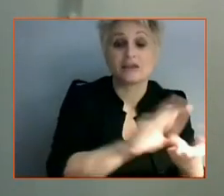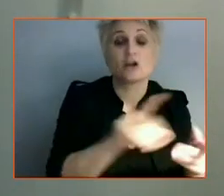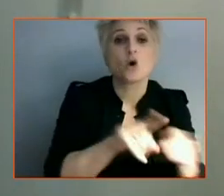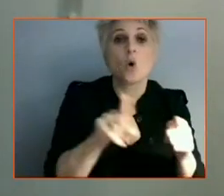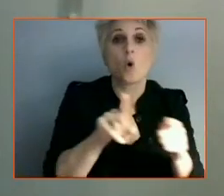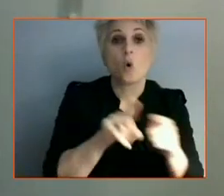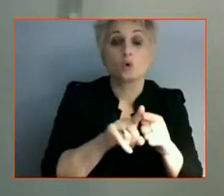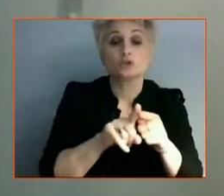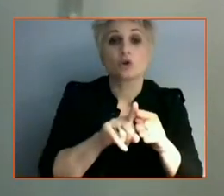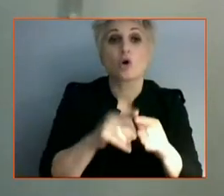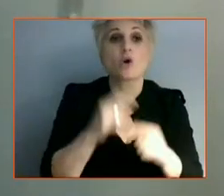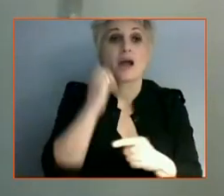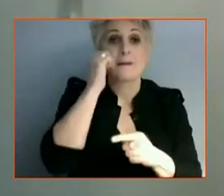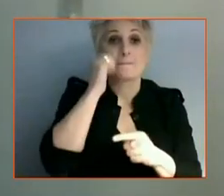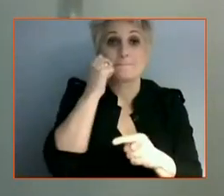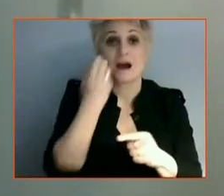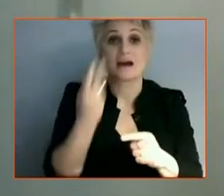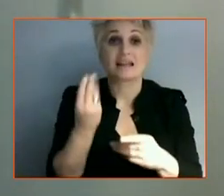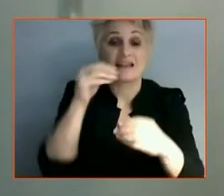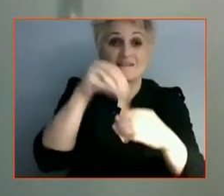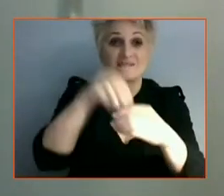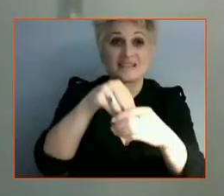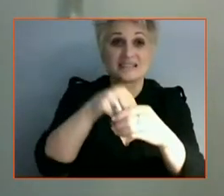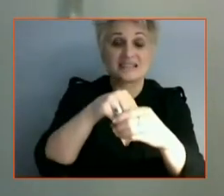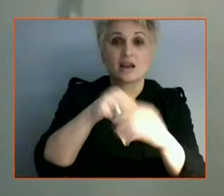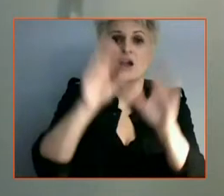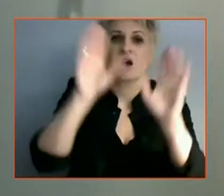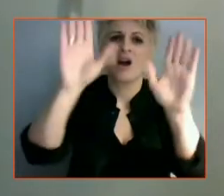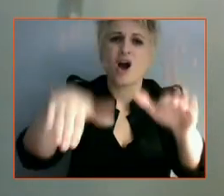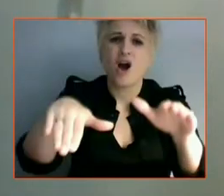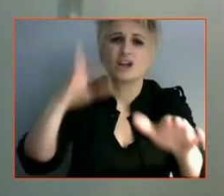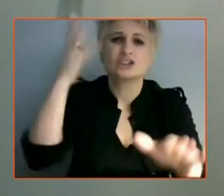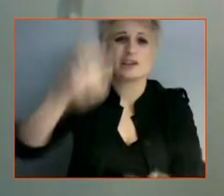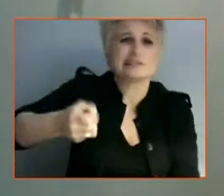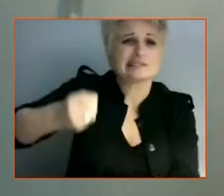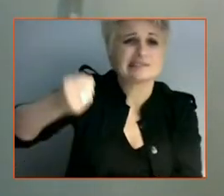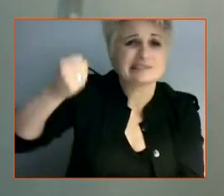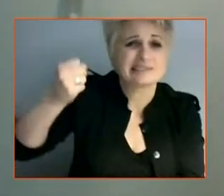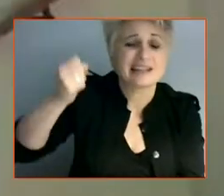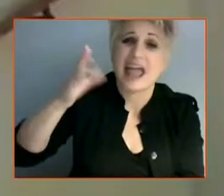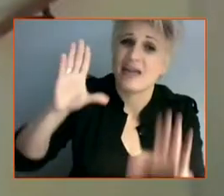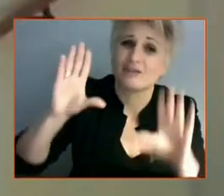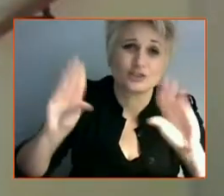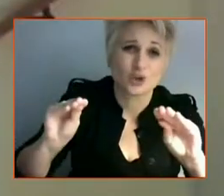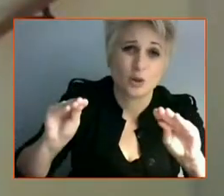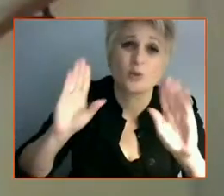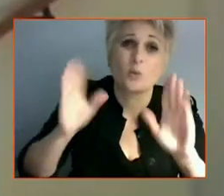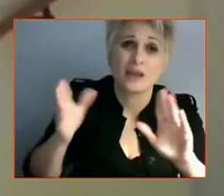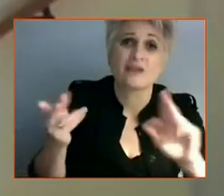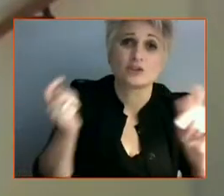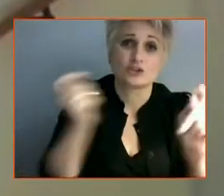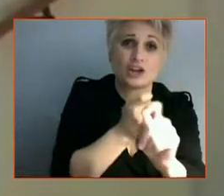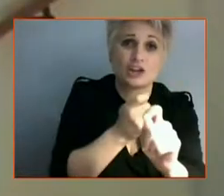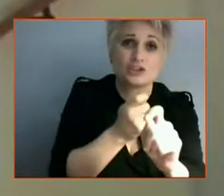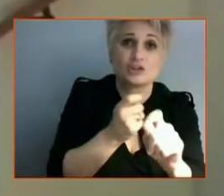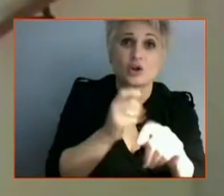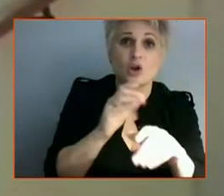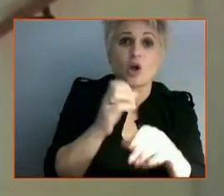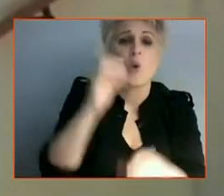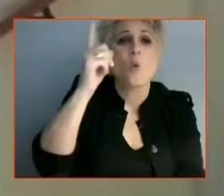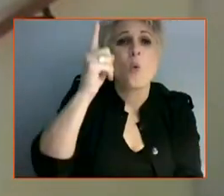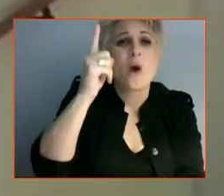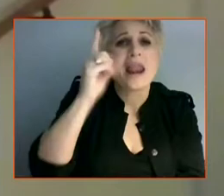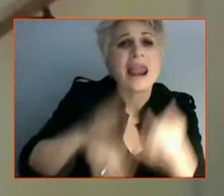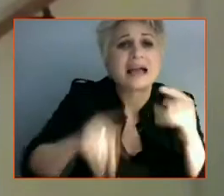first time, investment in Pacific... I have to stop you there, Carmel. We need to go to Chlöe Swarbrick. Chlöe. I can't do one closing